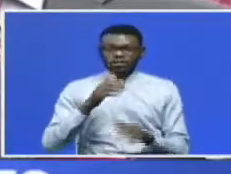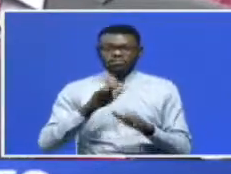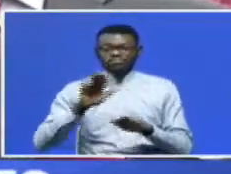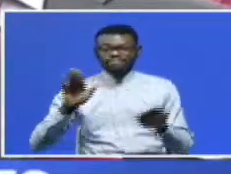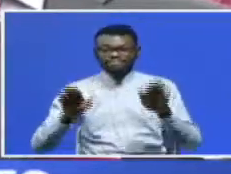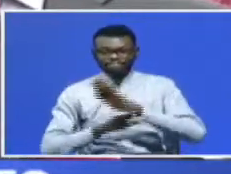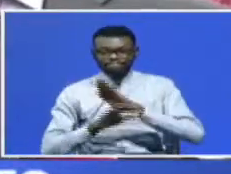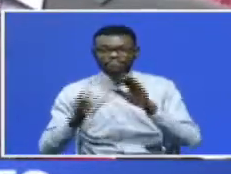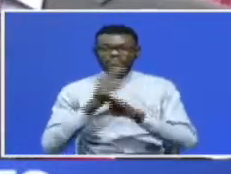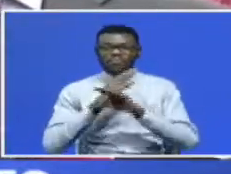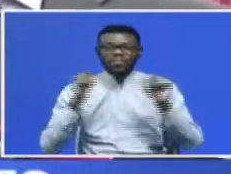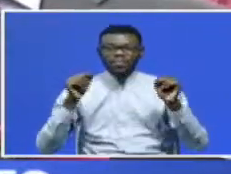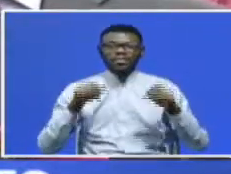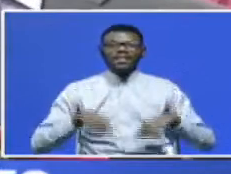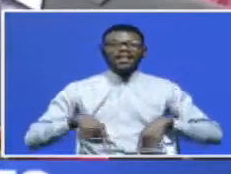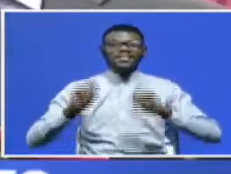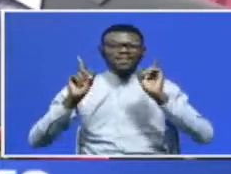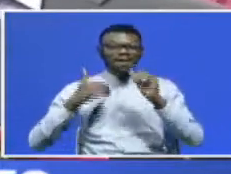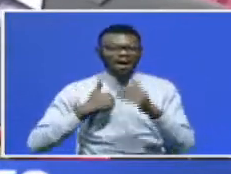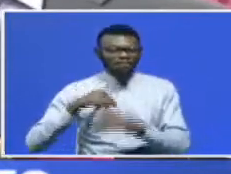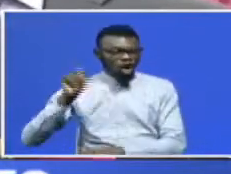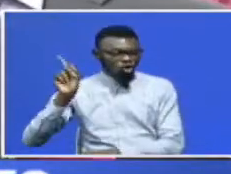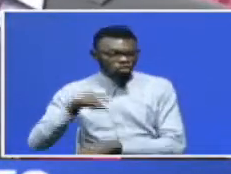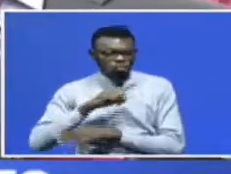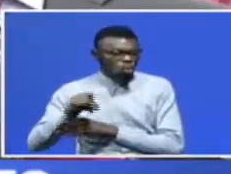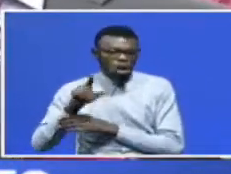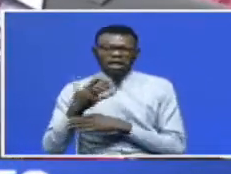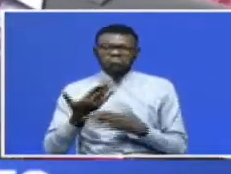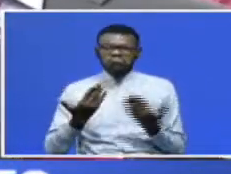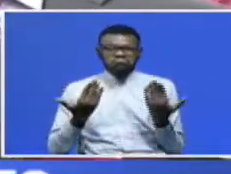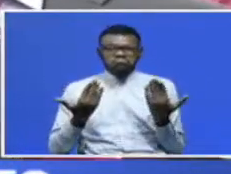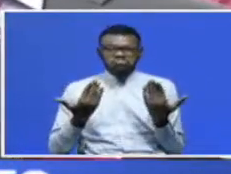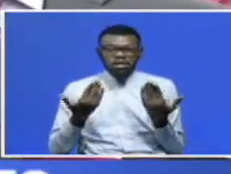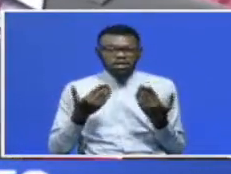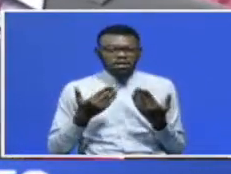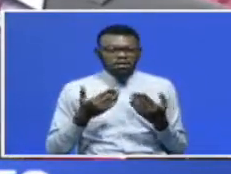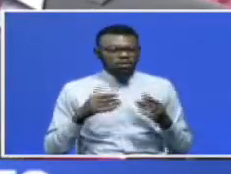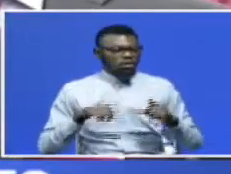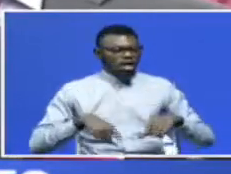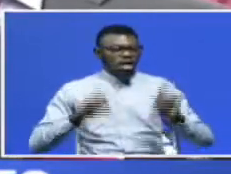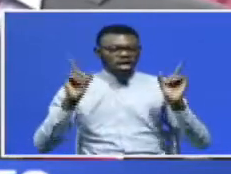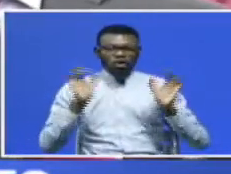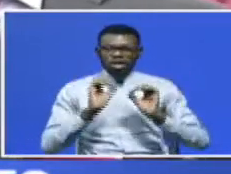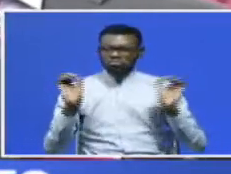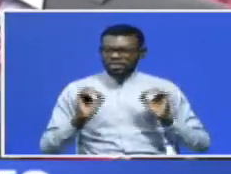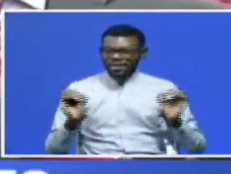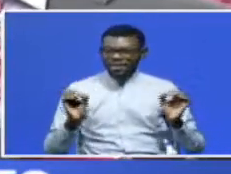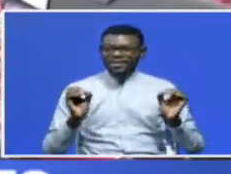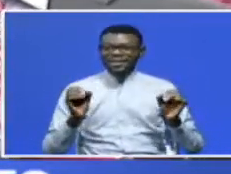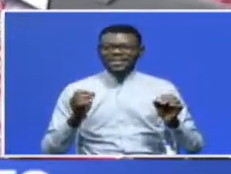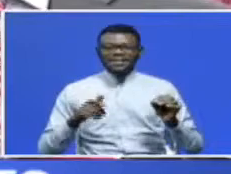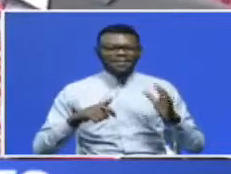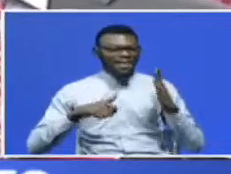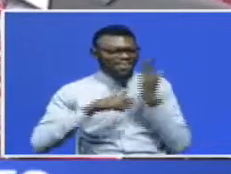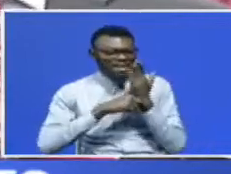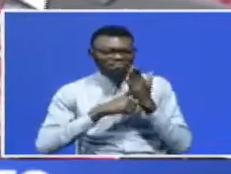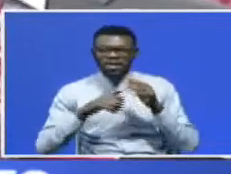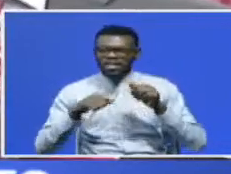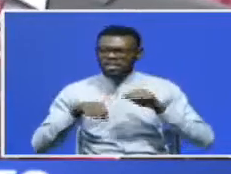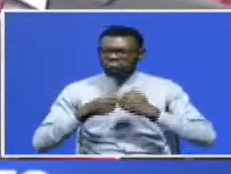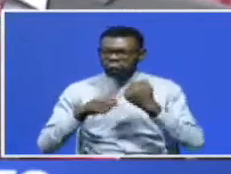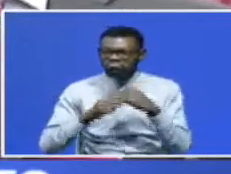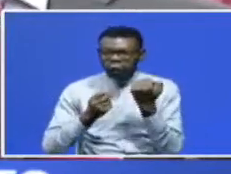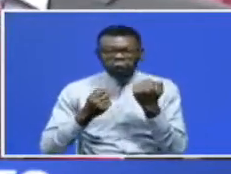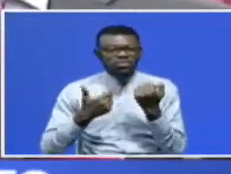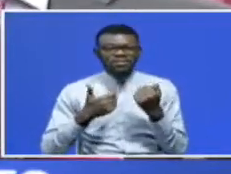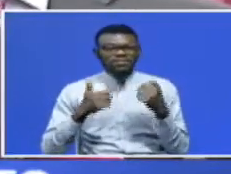the offense of criminal libel. You are not allowed to defame any person